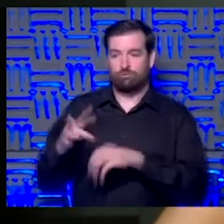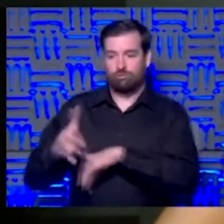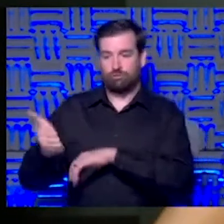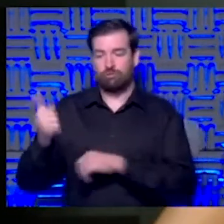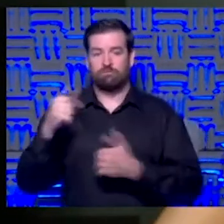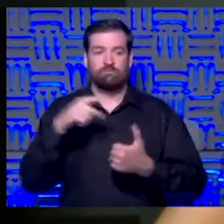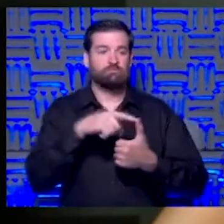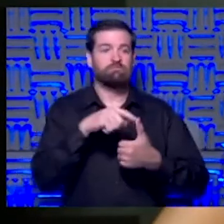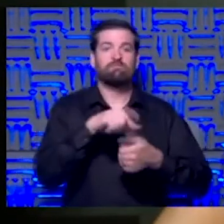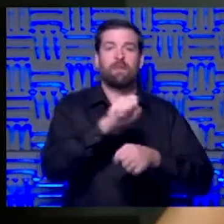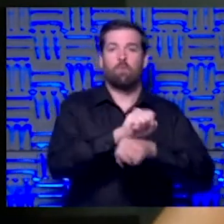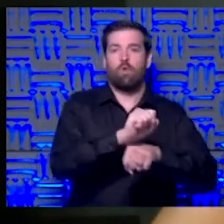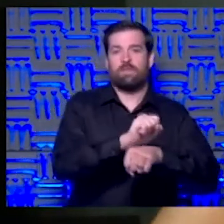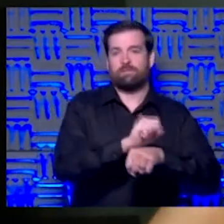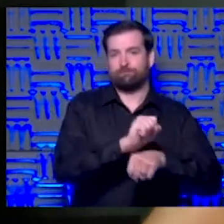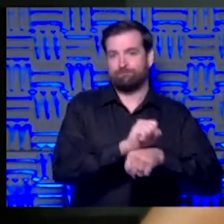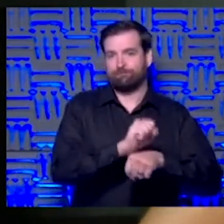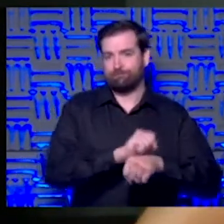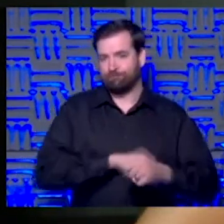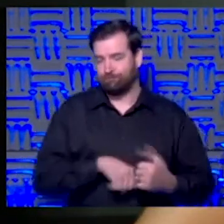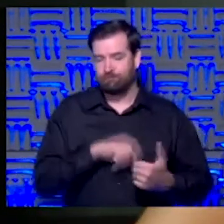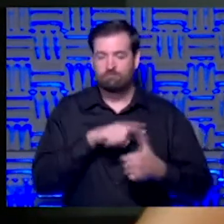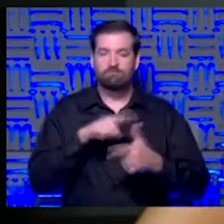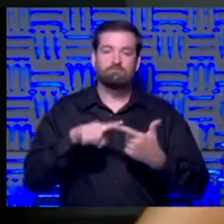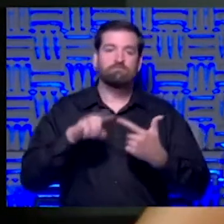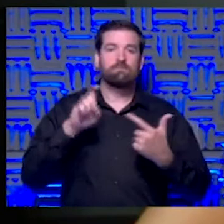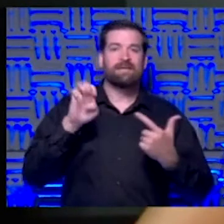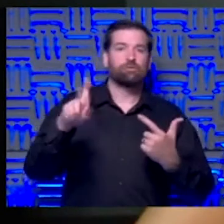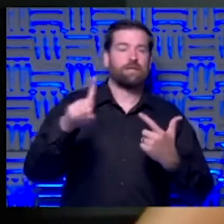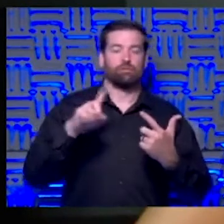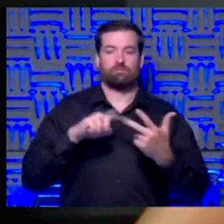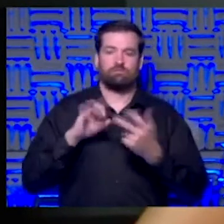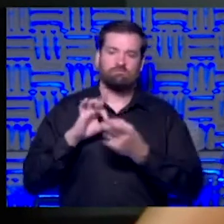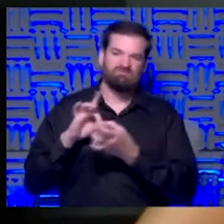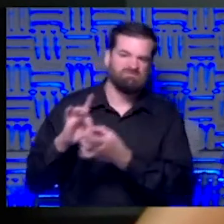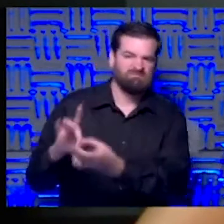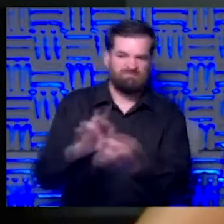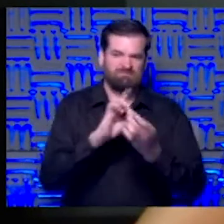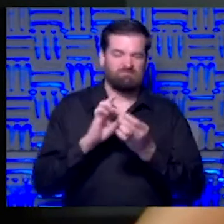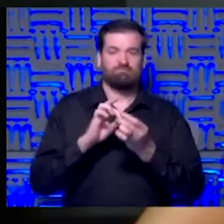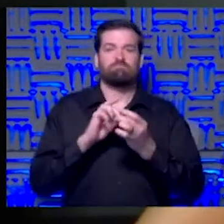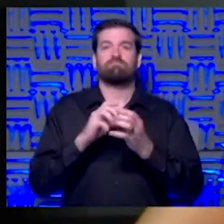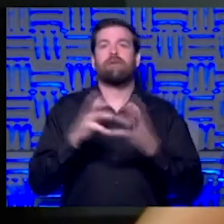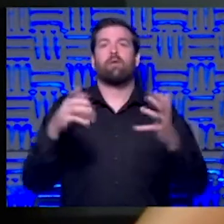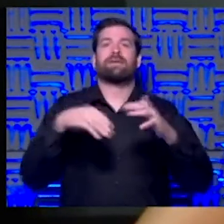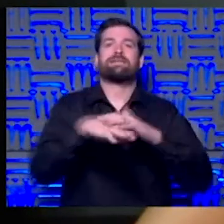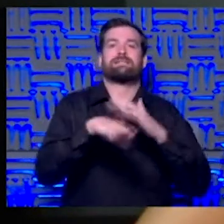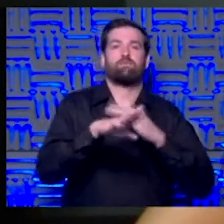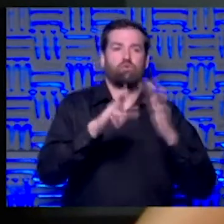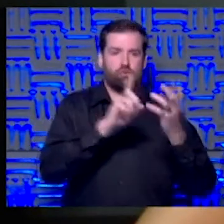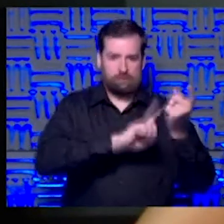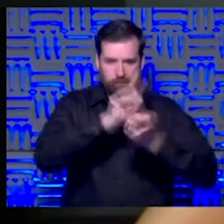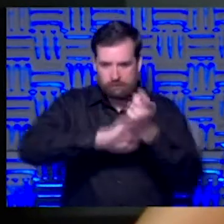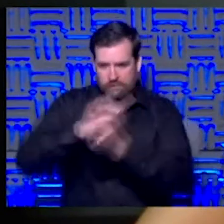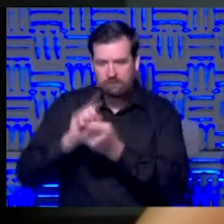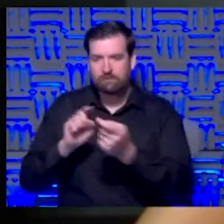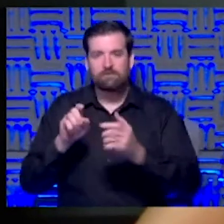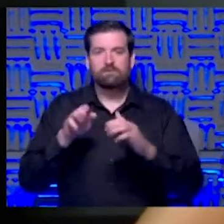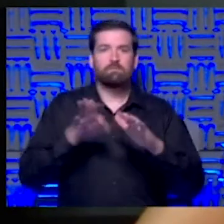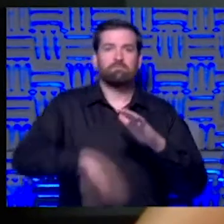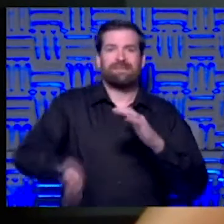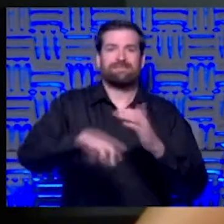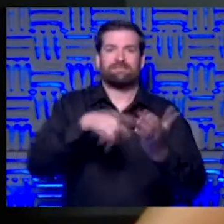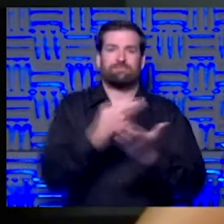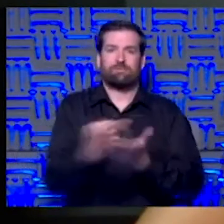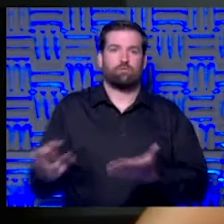to employment, right? And education, our connectedness, how accessible we are to each other, our basic connection to resources.